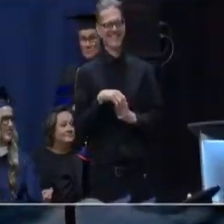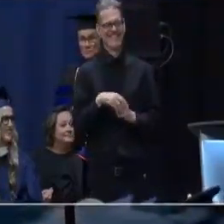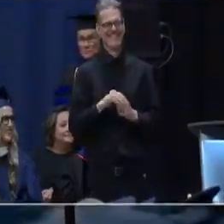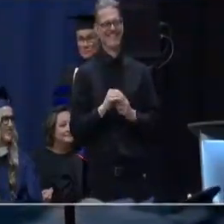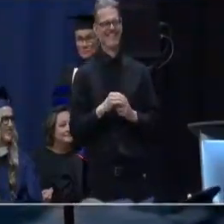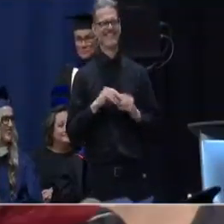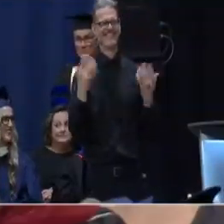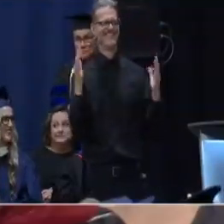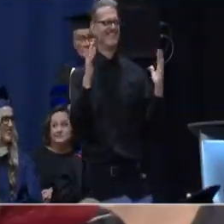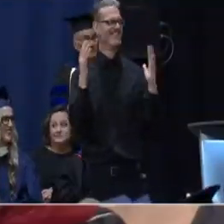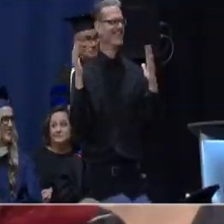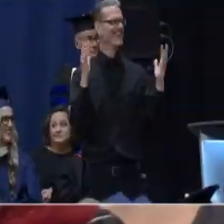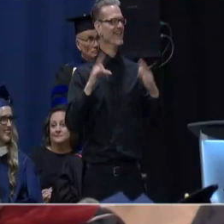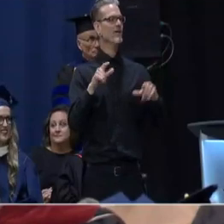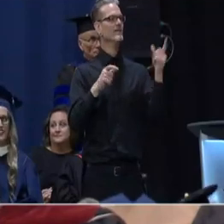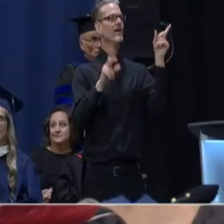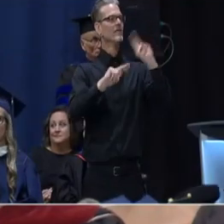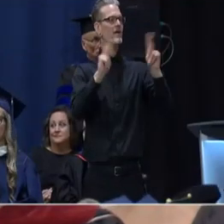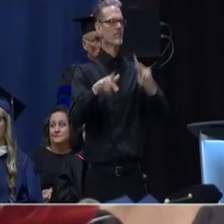That's great.